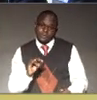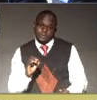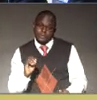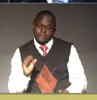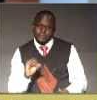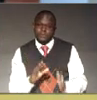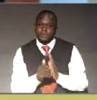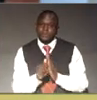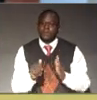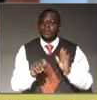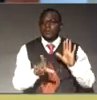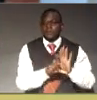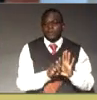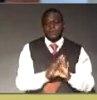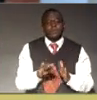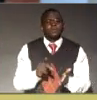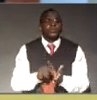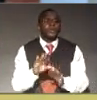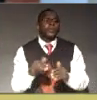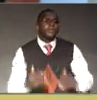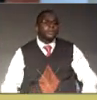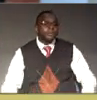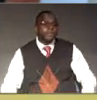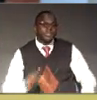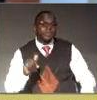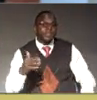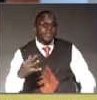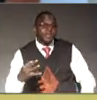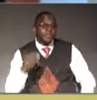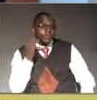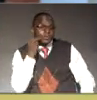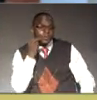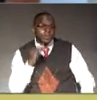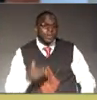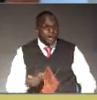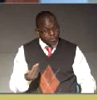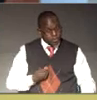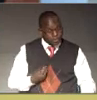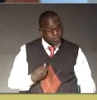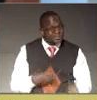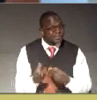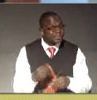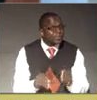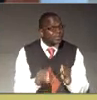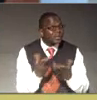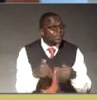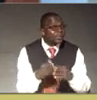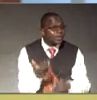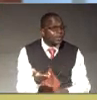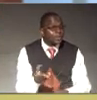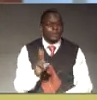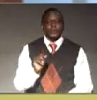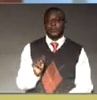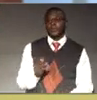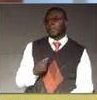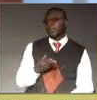expert in land law. How much did you pay for it? 73 million. Do you have a sale agreement? No.